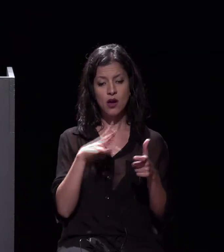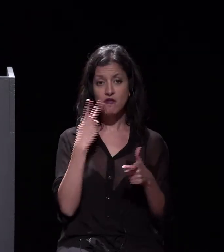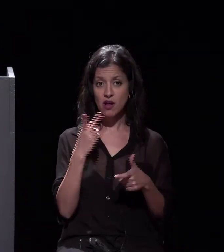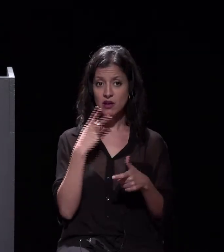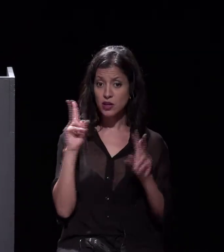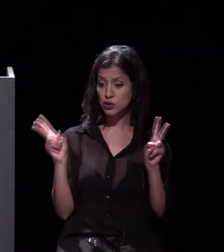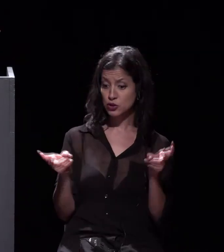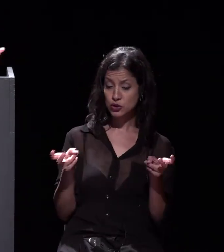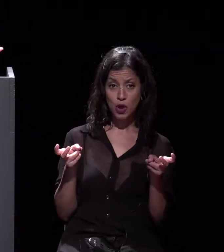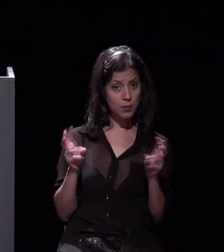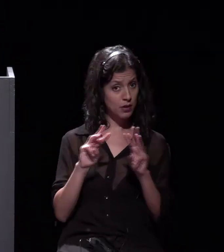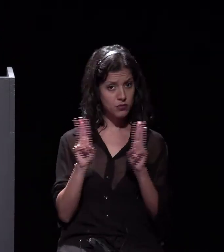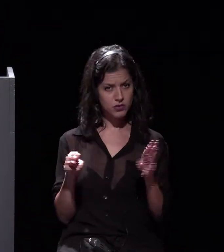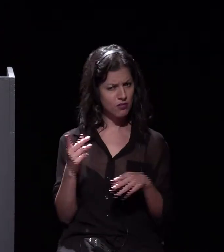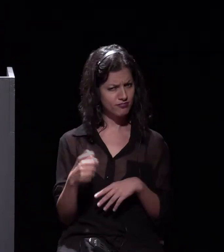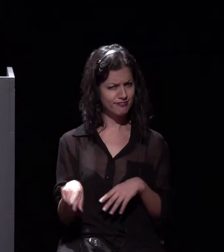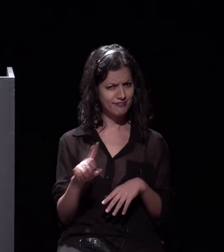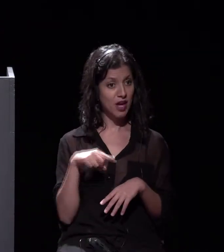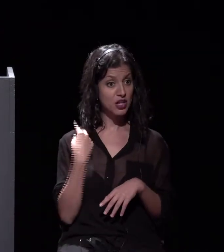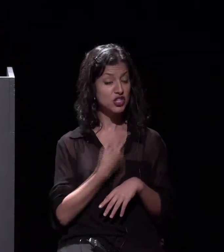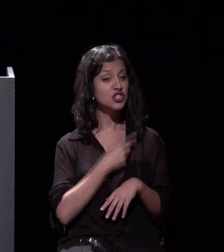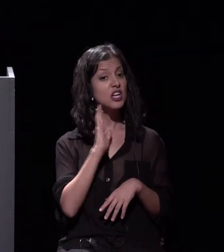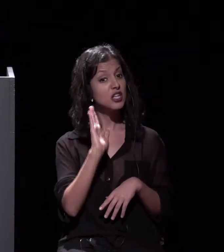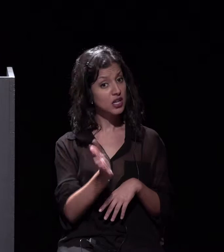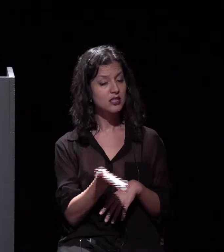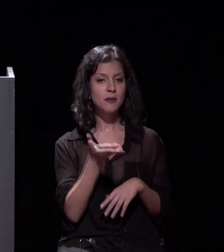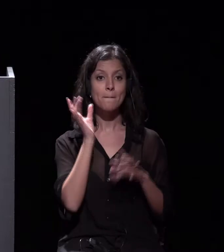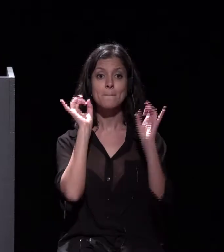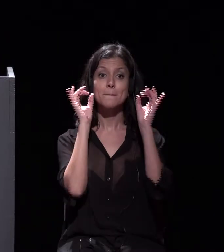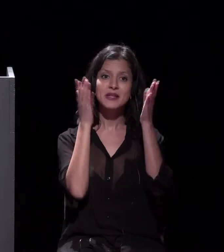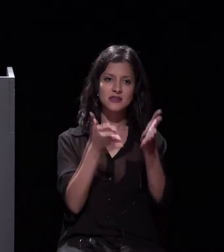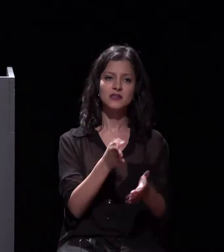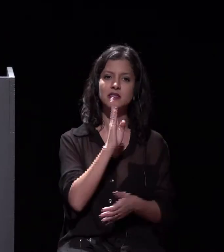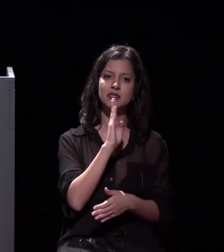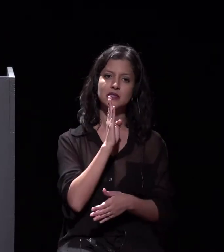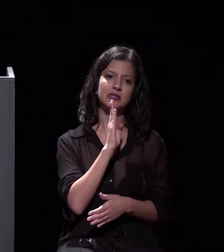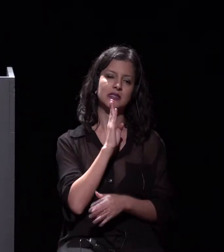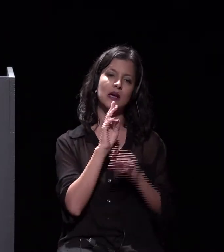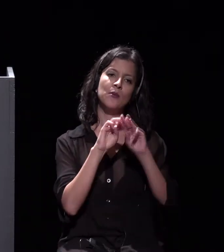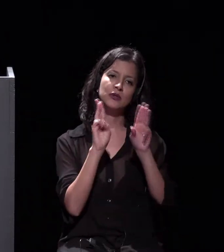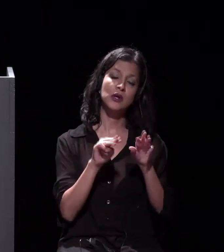museums. So let's just think about the context where we are, the context that we are inhabiting.